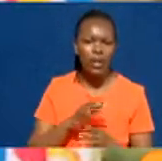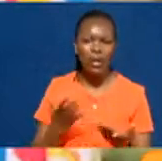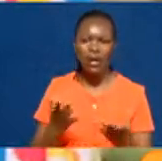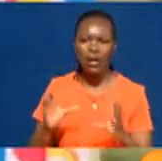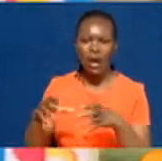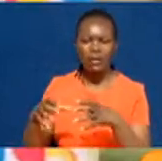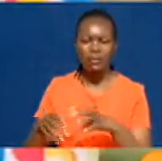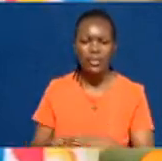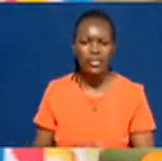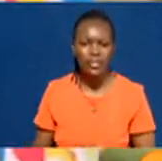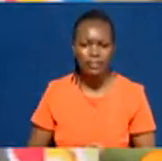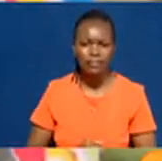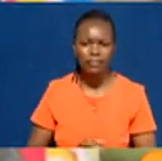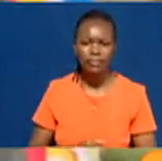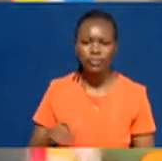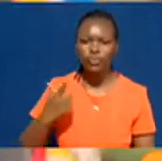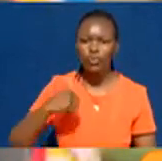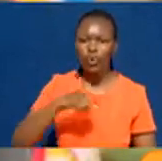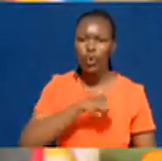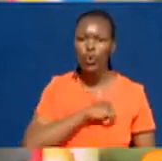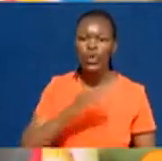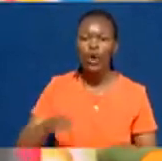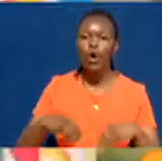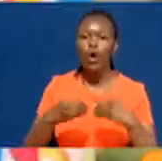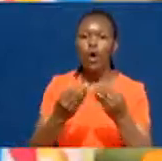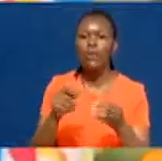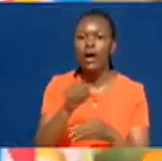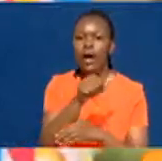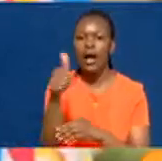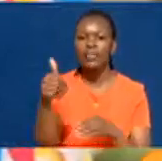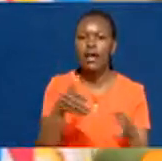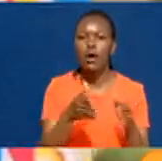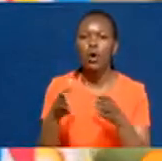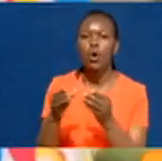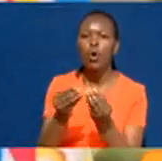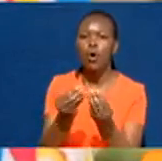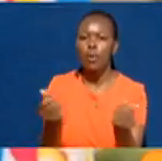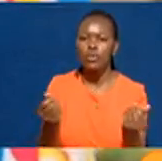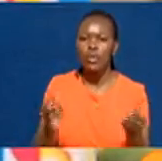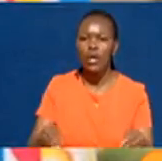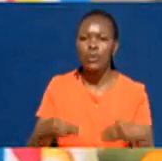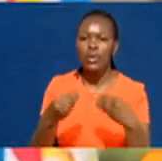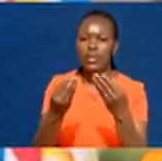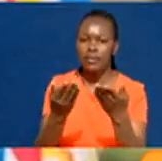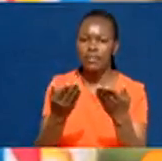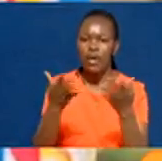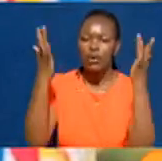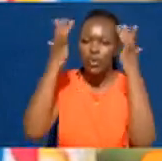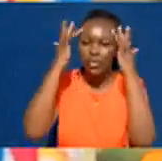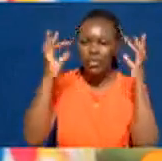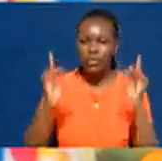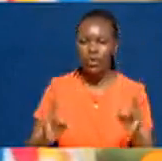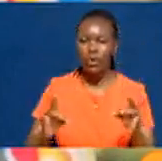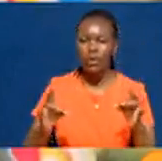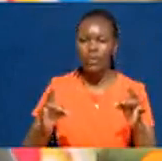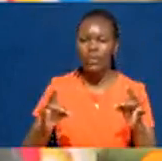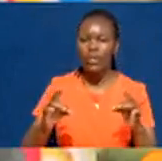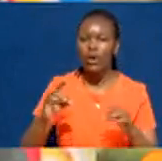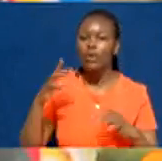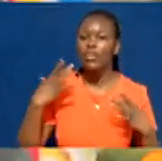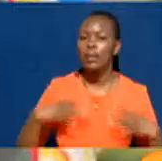We offered alternative visions and missions and submitted to the sovereign decision of the citizens of